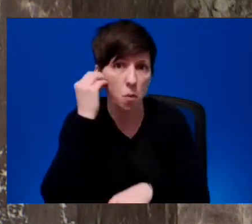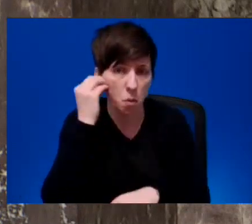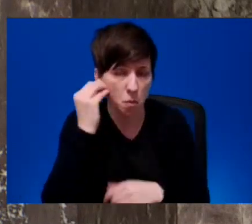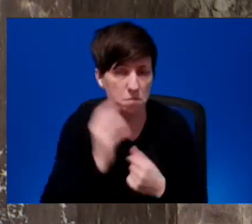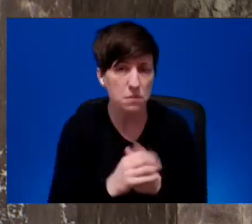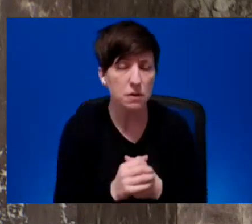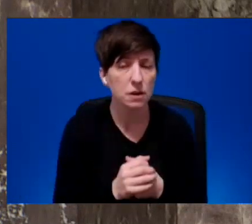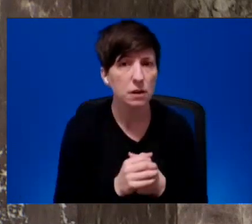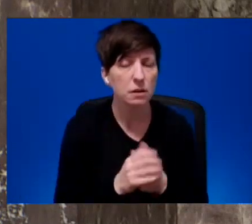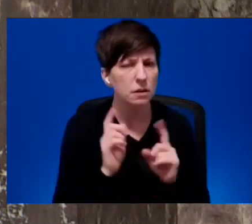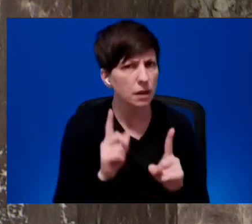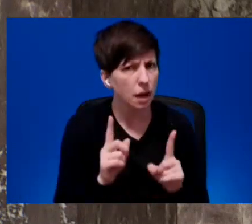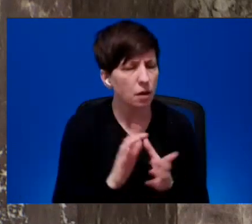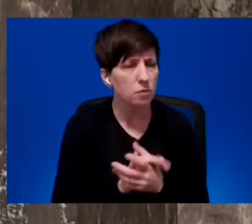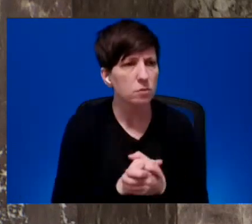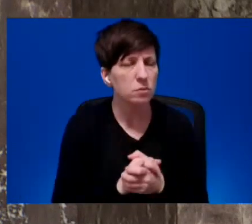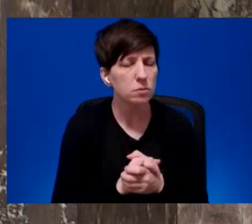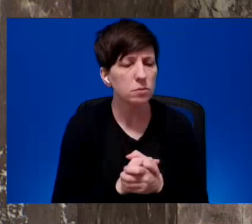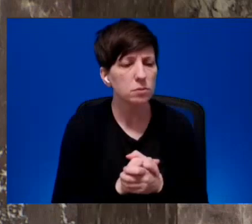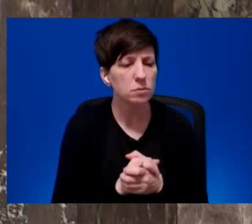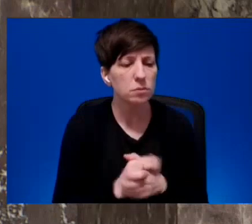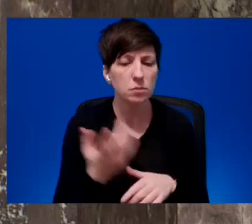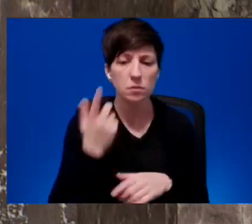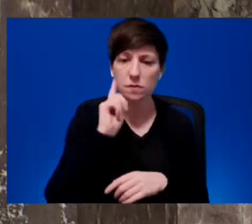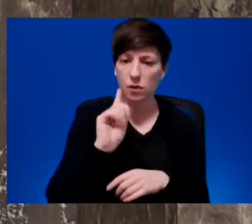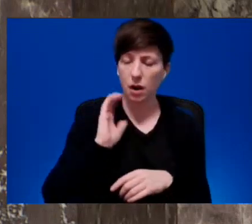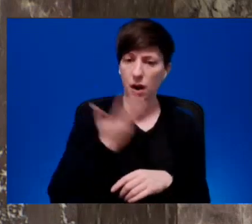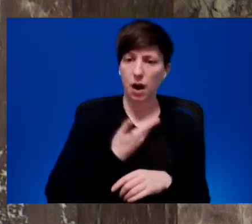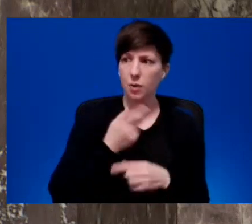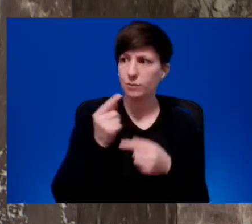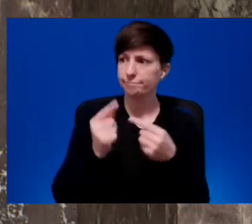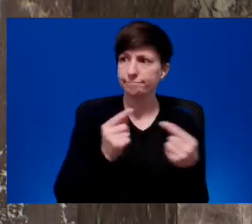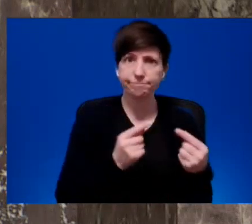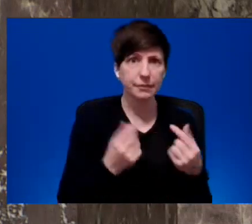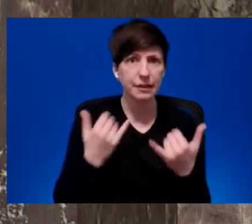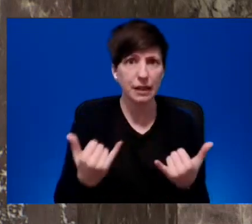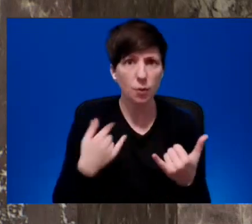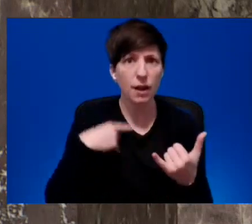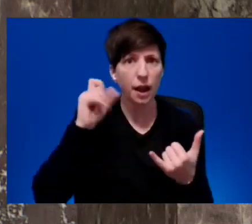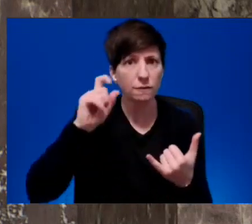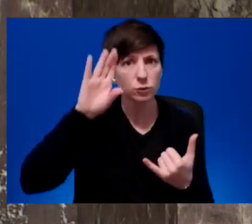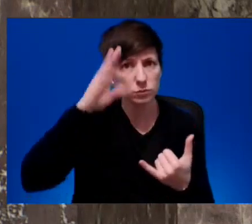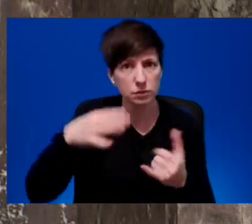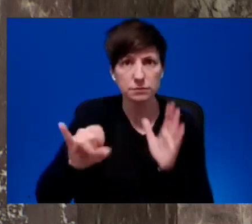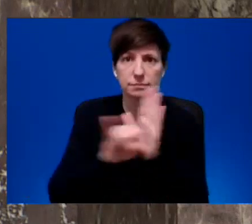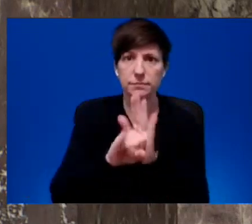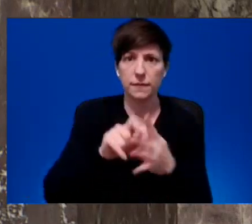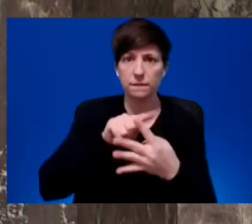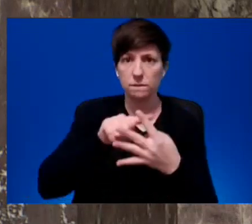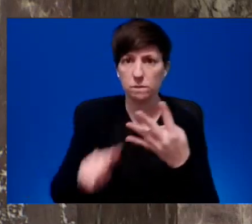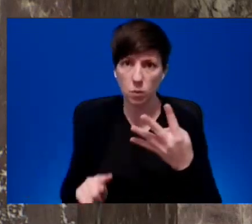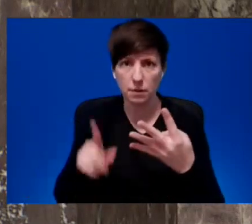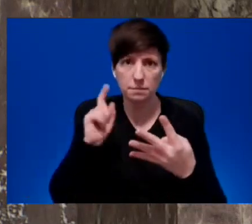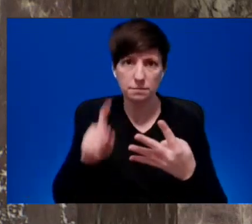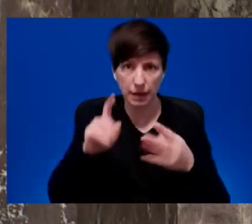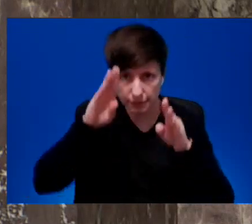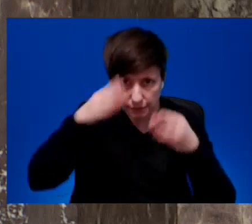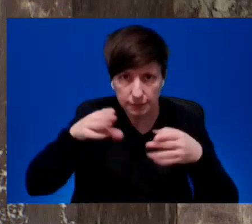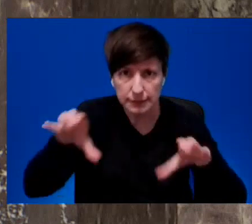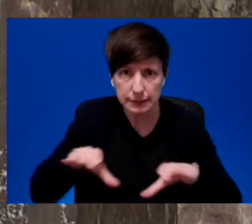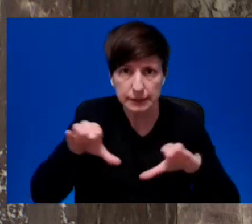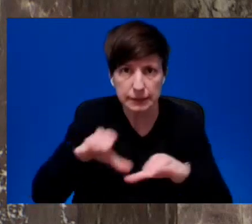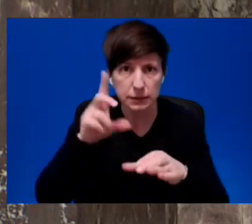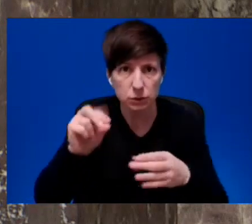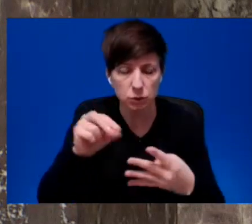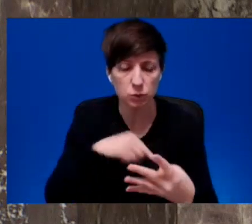we know that in order to address the housing challenges we have, there's 4 things we have to focus on, and that's what we've been doing here in British Columbia, Honourable Speaker. We know that